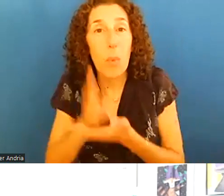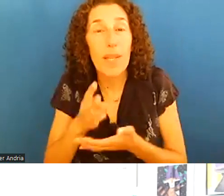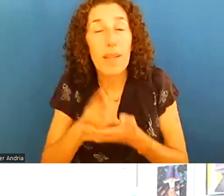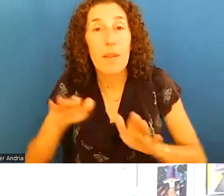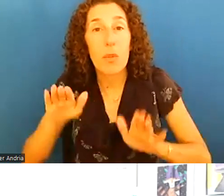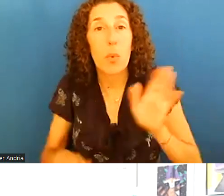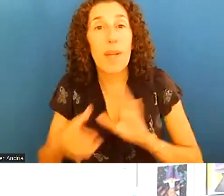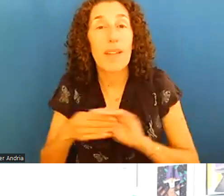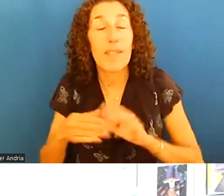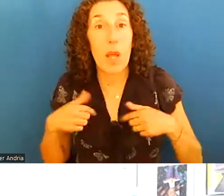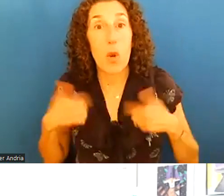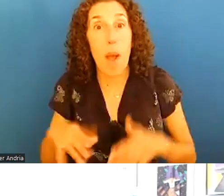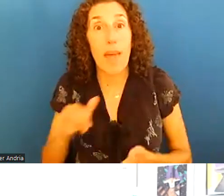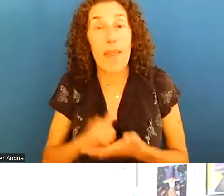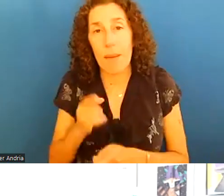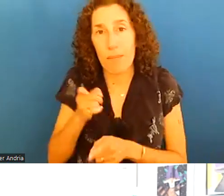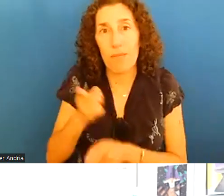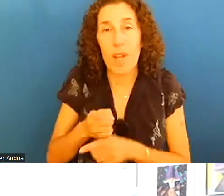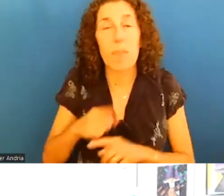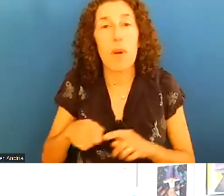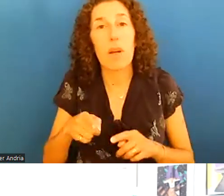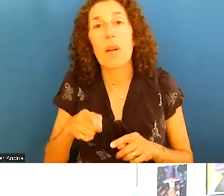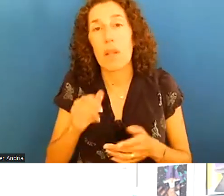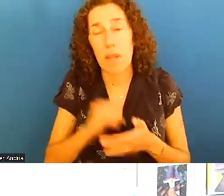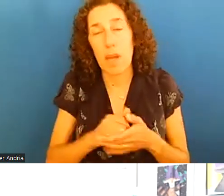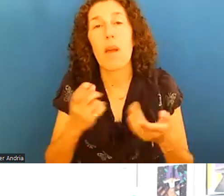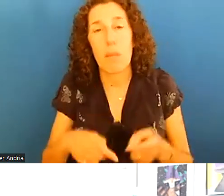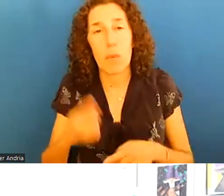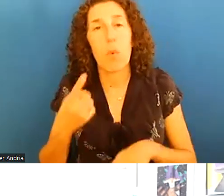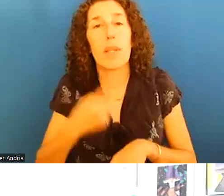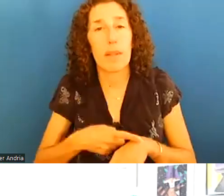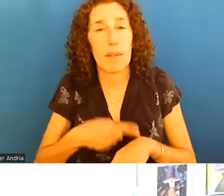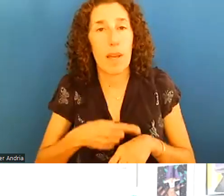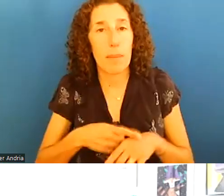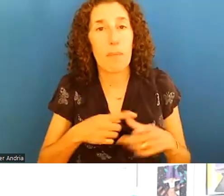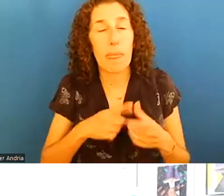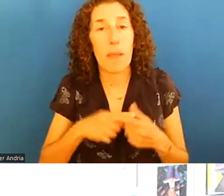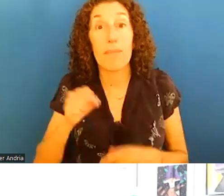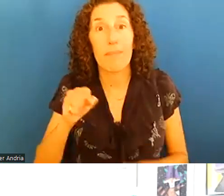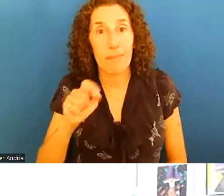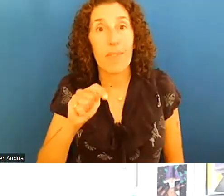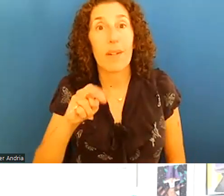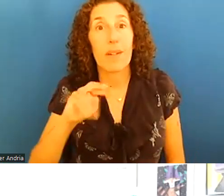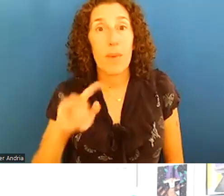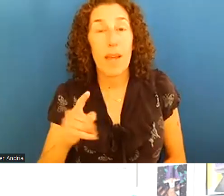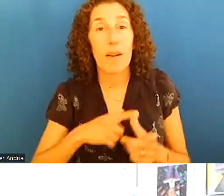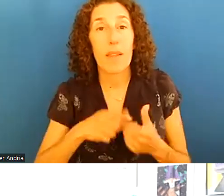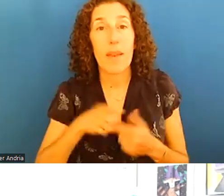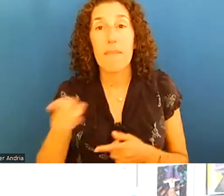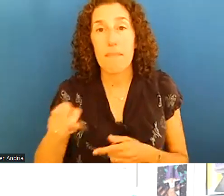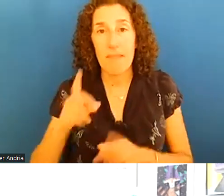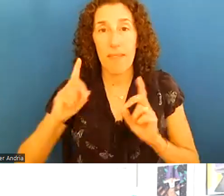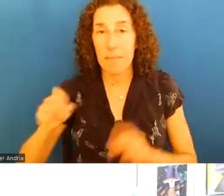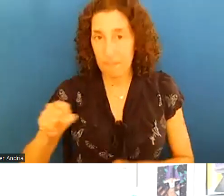it happened to work out. The case did go to trial. The offender was found guilty, and we kind of just helped her